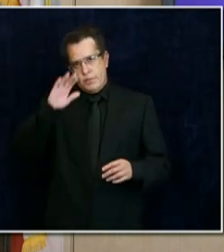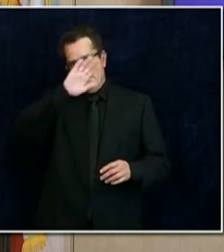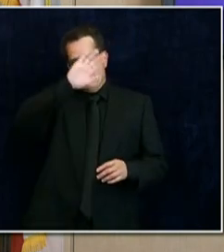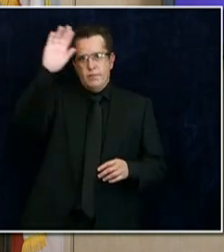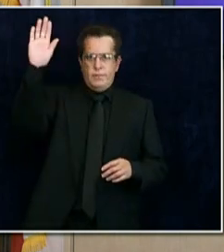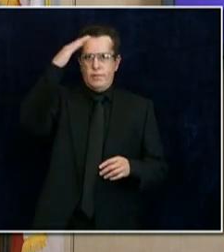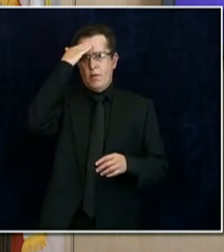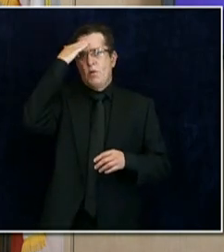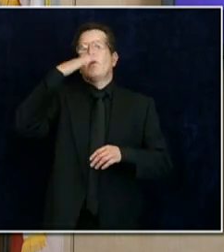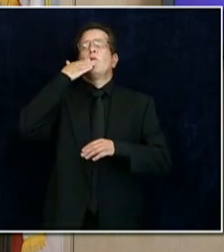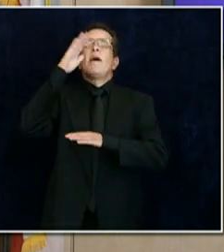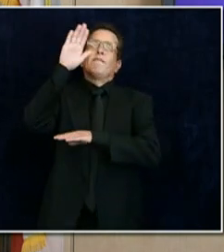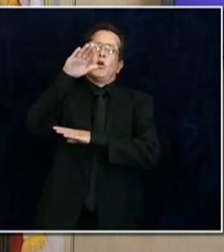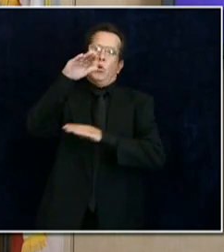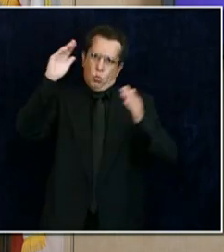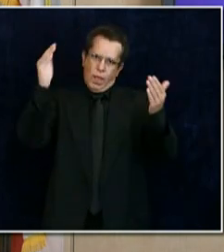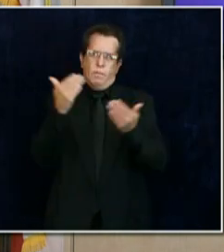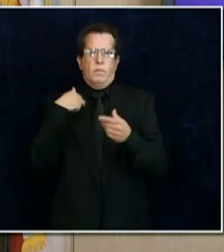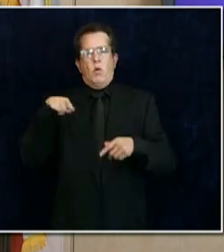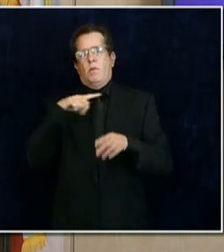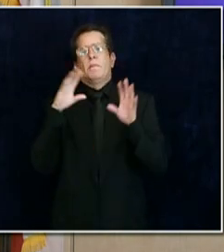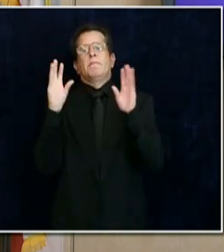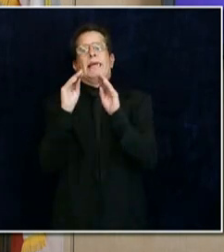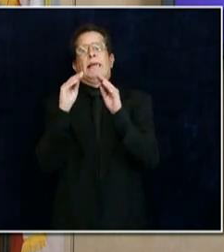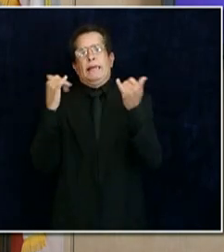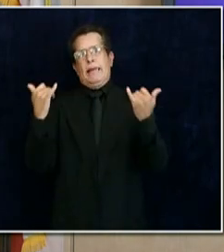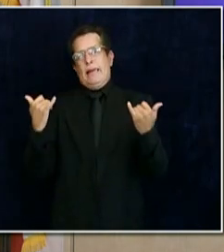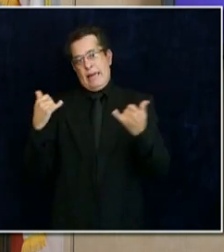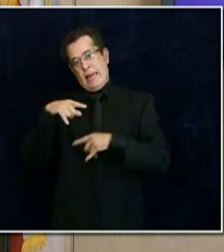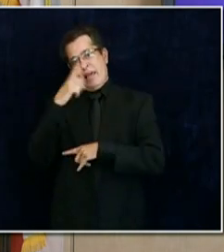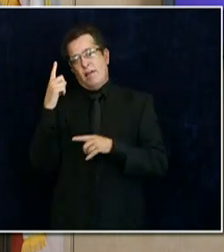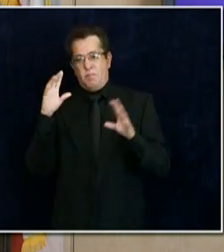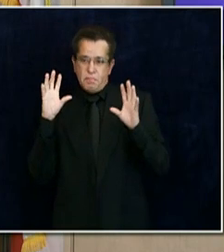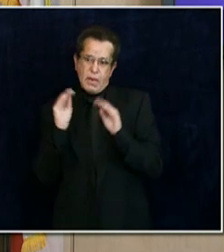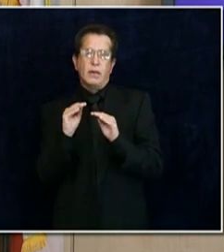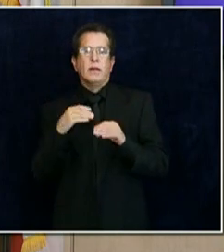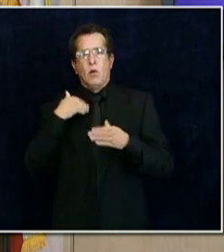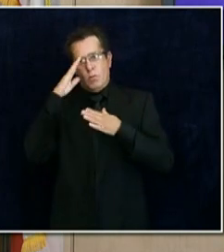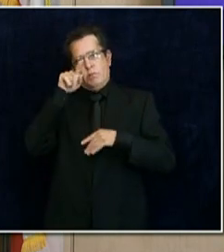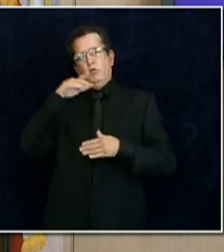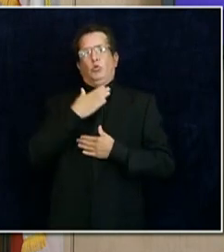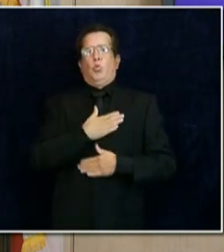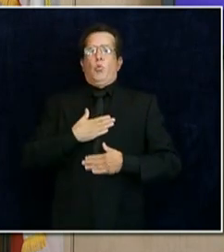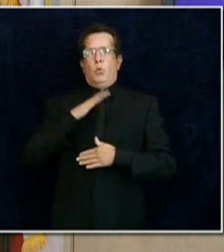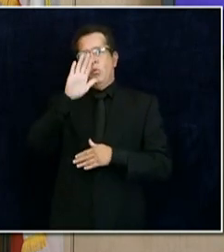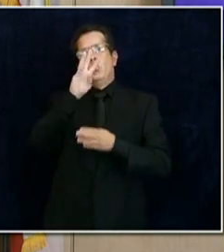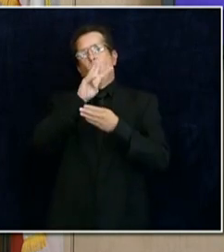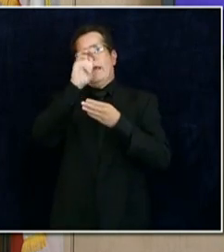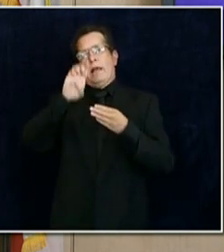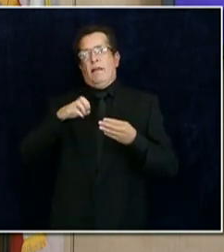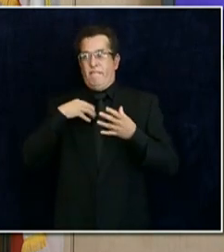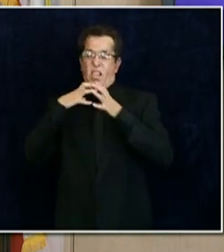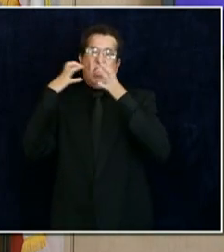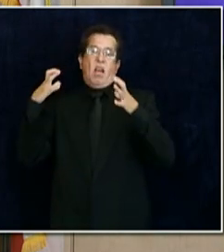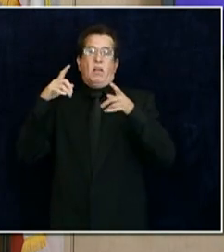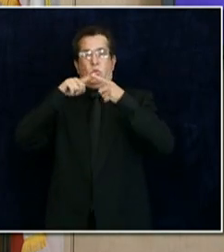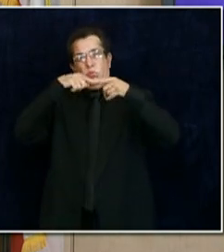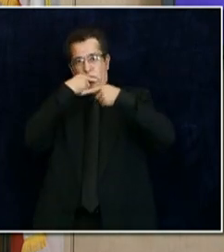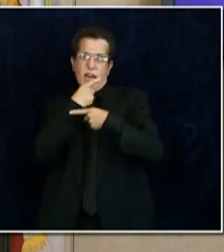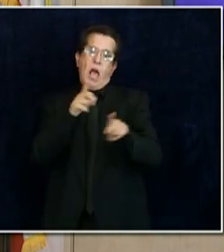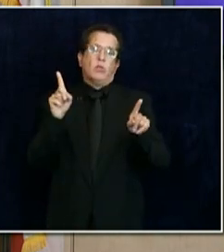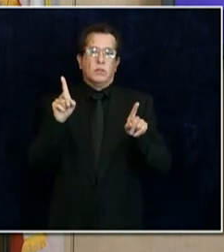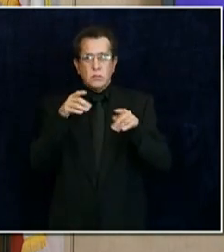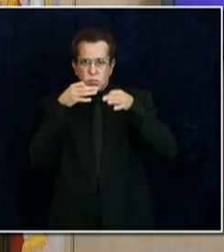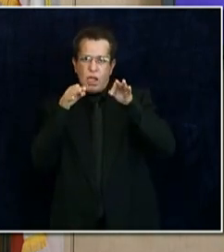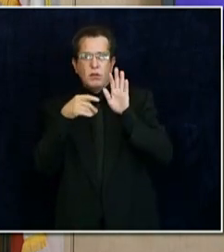Good afternoon and welcome to our media briefing. I hope everybody had a very enjoyable weekend. We have a lot to catch up on, and I'm sure that there's going to be